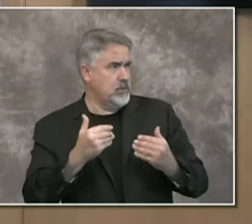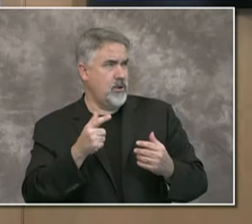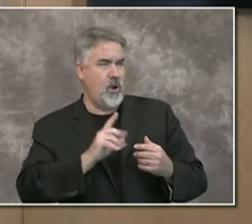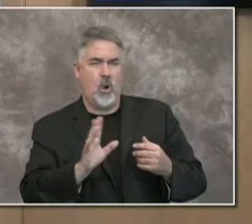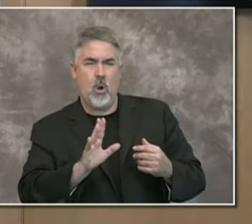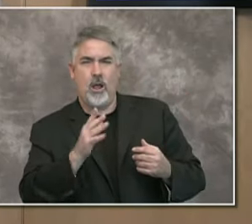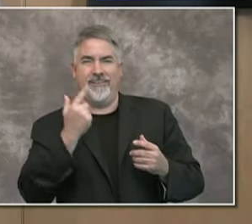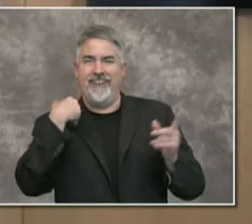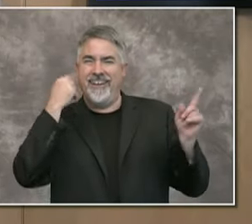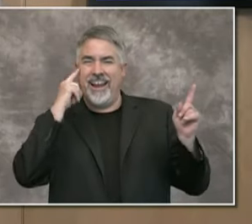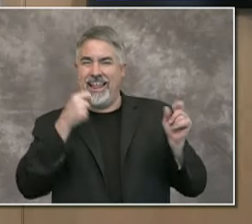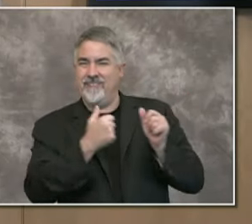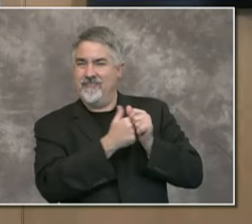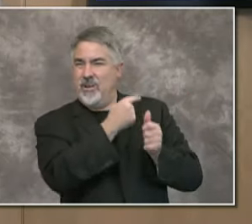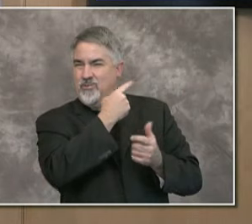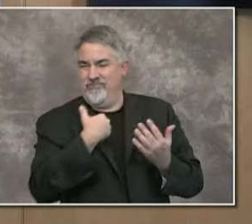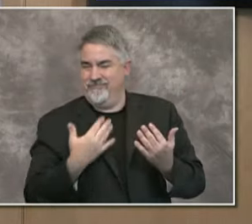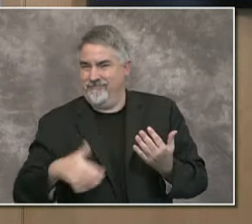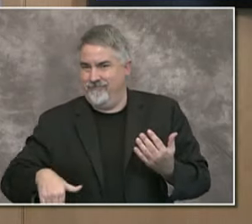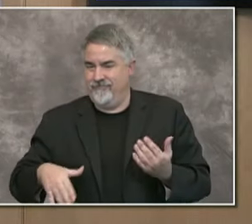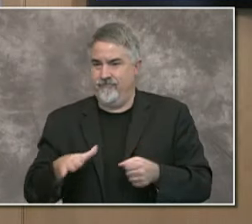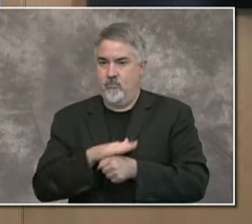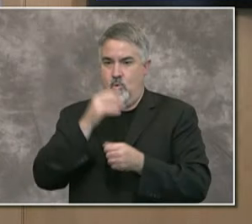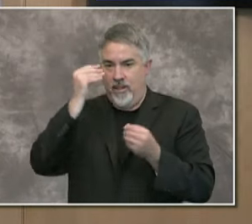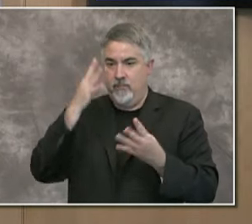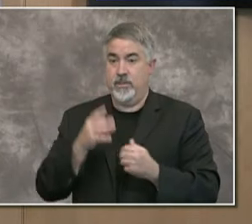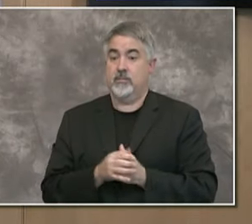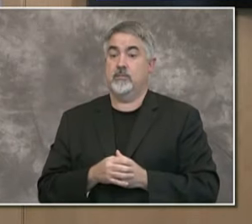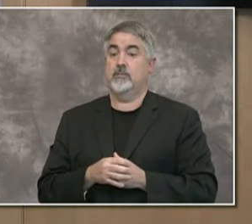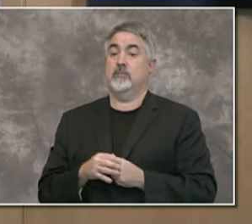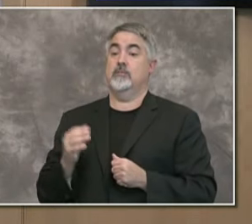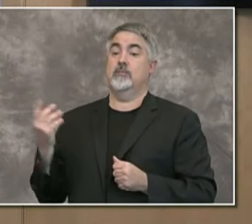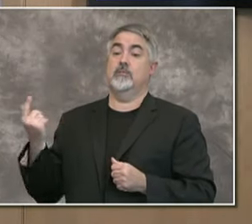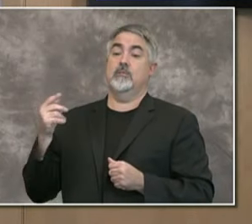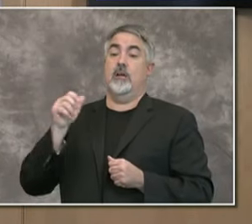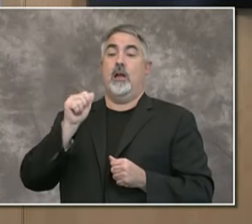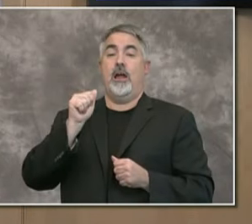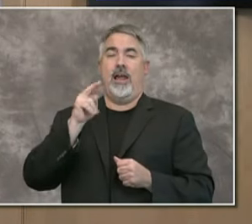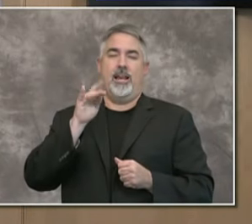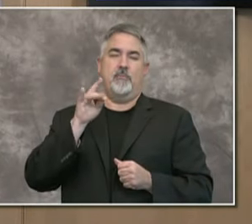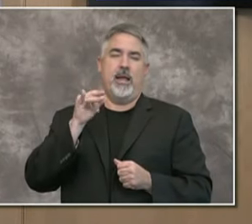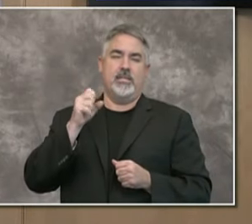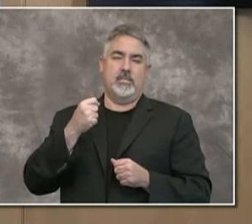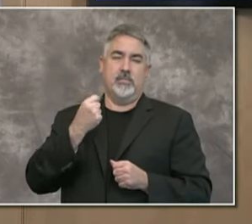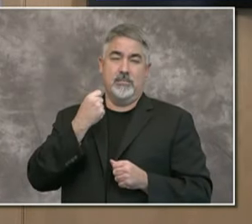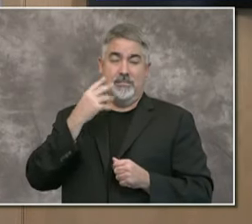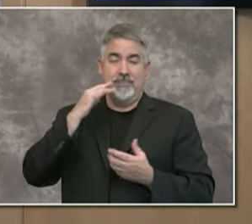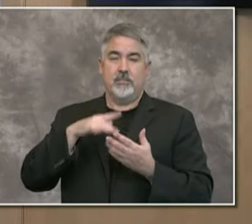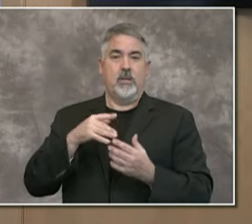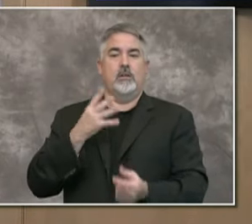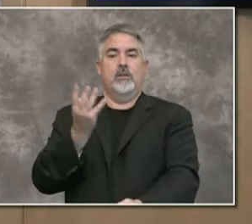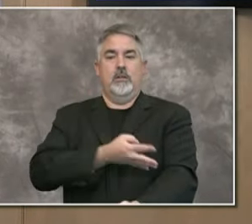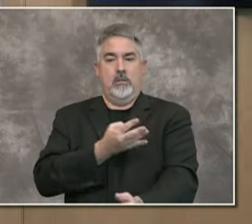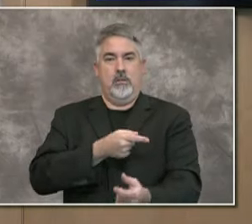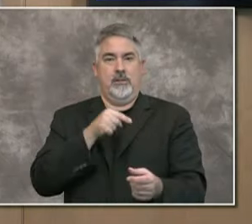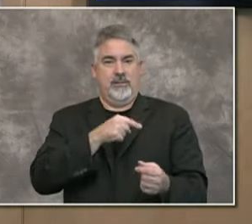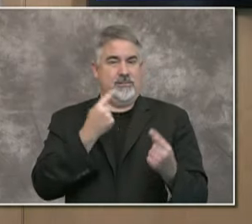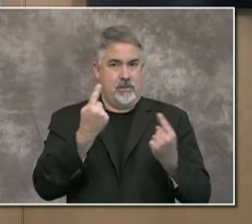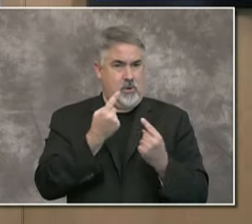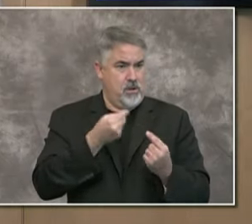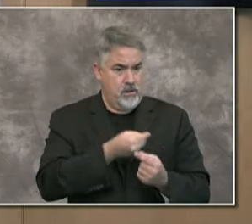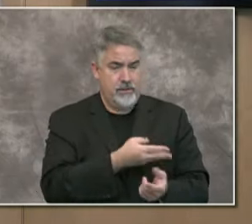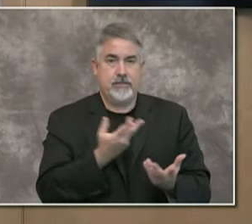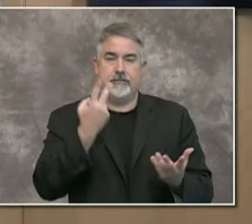have you guys seen any indication that these antibodies might actually help somebody who's infected now with the virus? There is